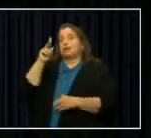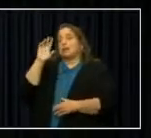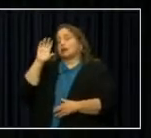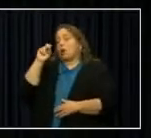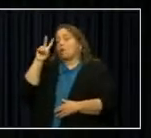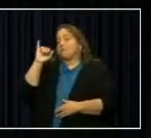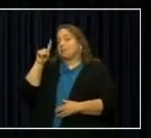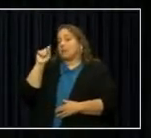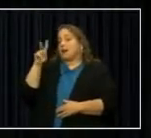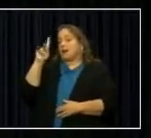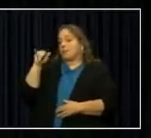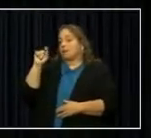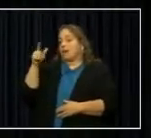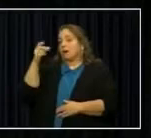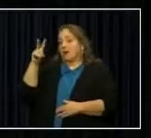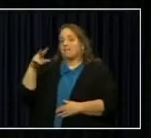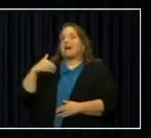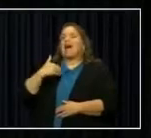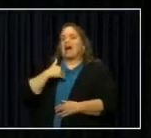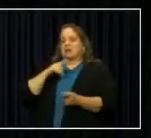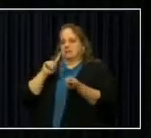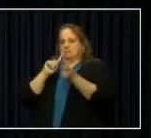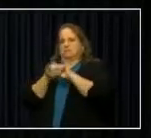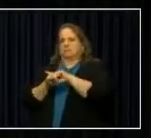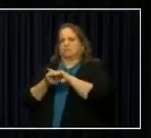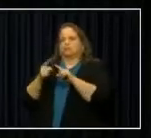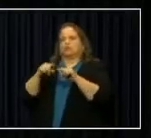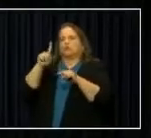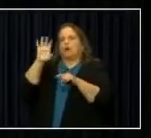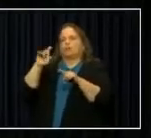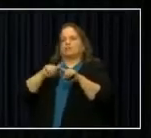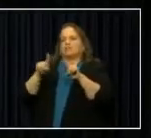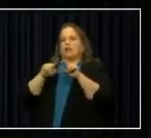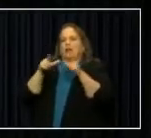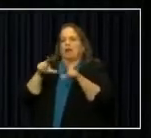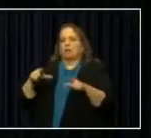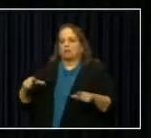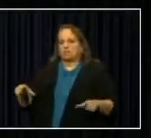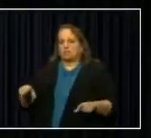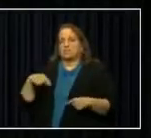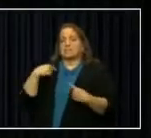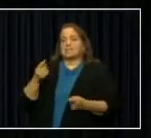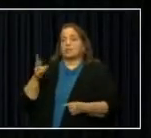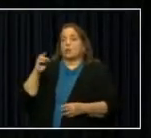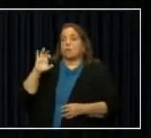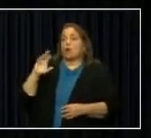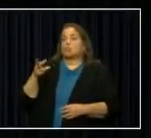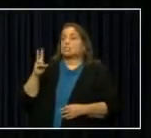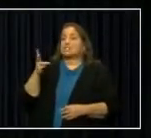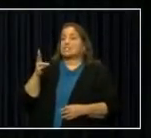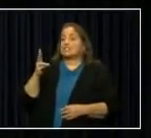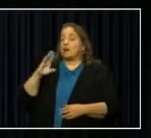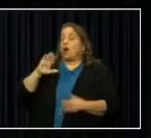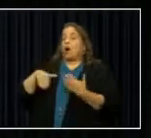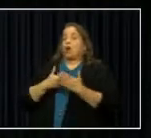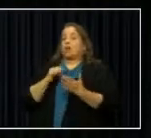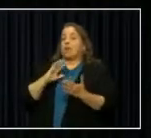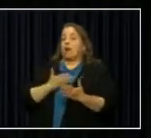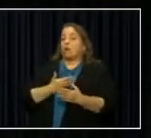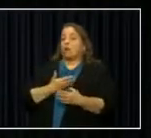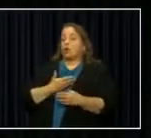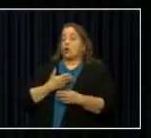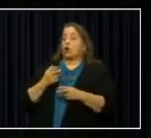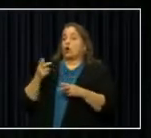kycovid19.ky.gov, has had a Google Translate option to over 100 different languages. Since March 6th, all of our